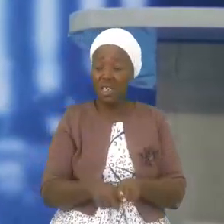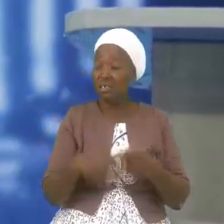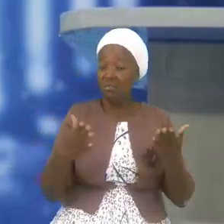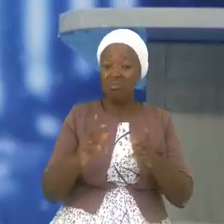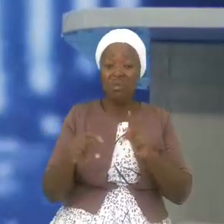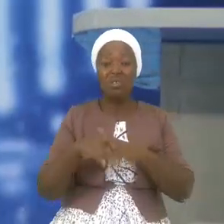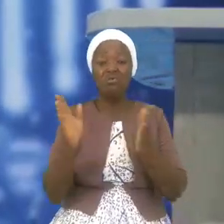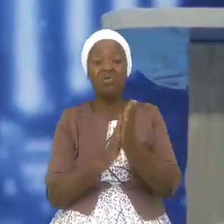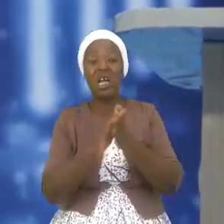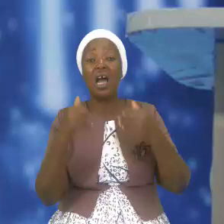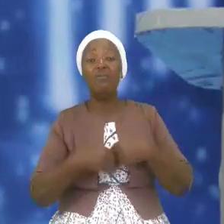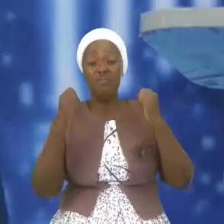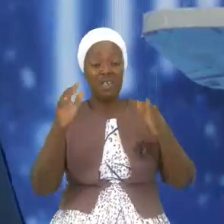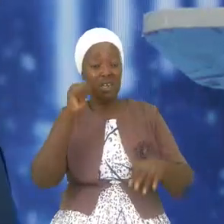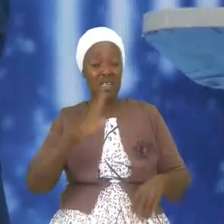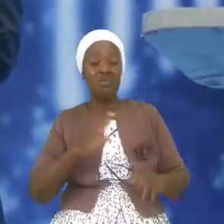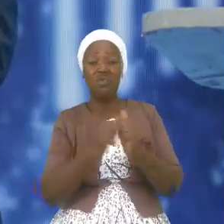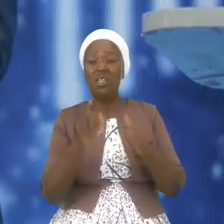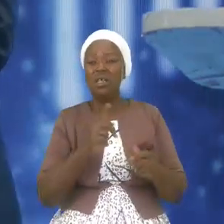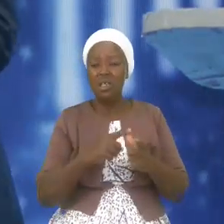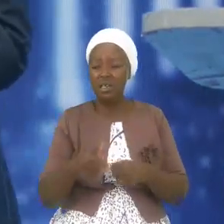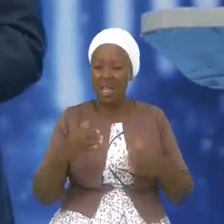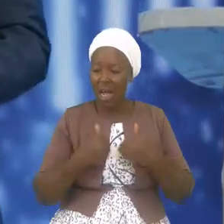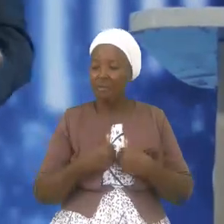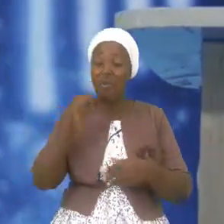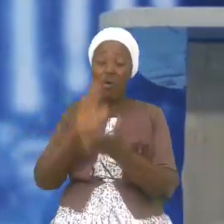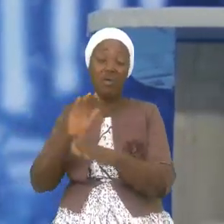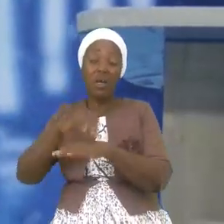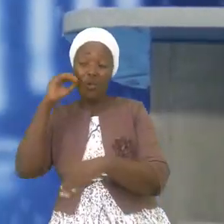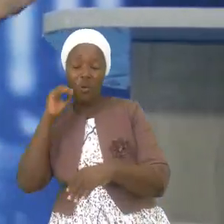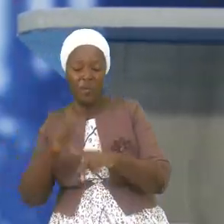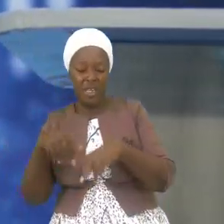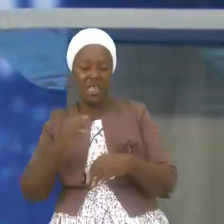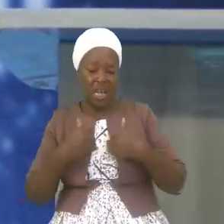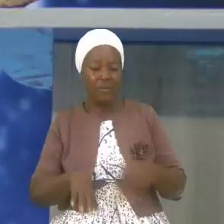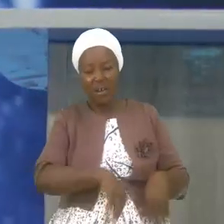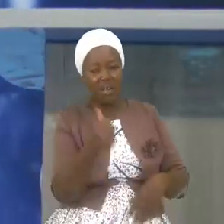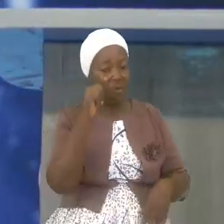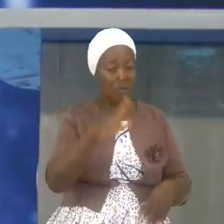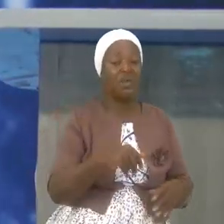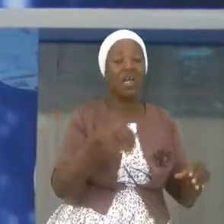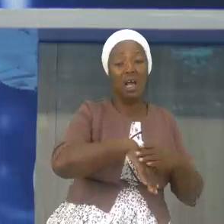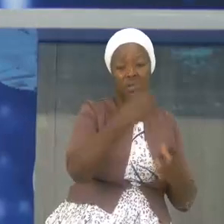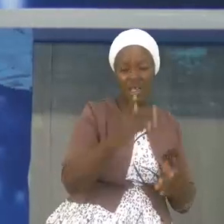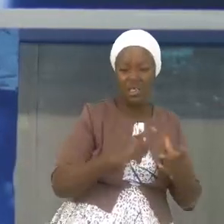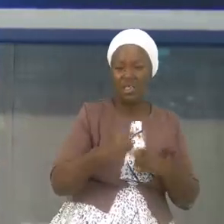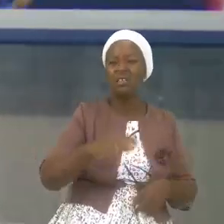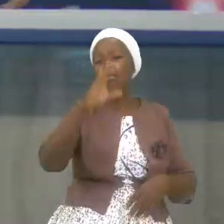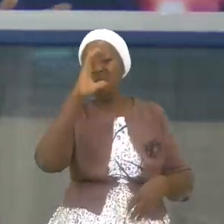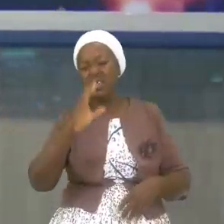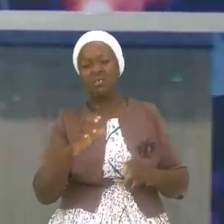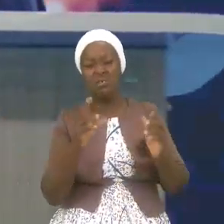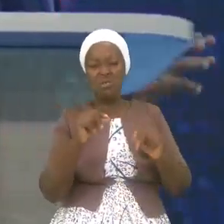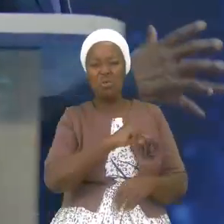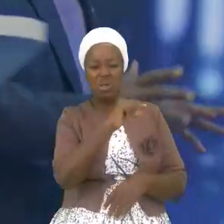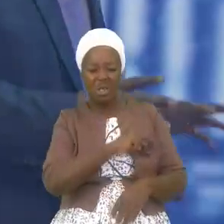no guilt. Drinking and drunkenness, no guilt. Smoking, either they are smoking cigarette or smoking marijuana or